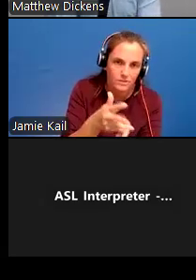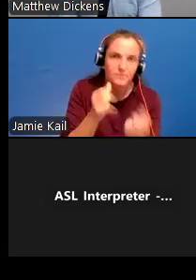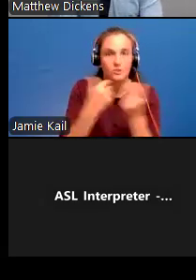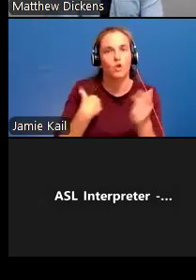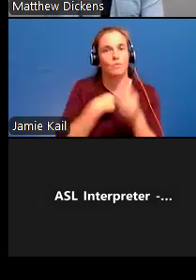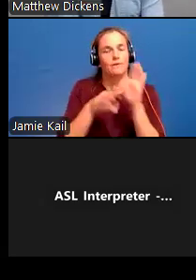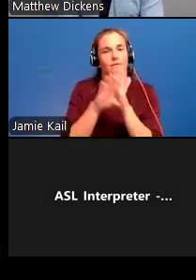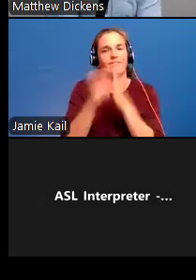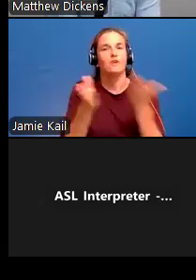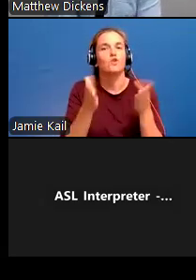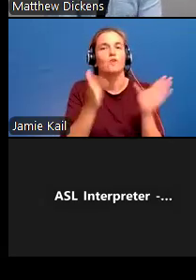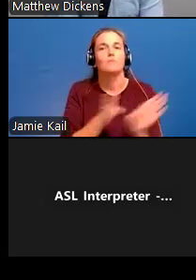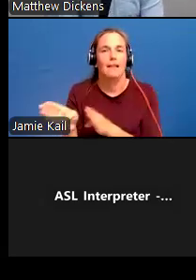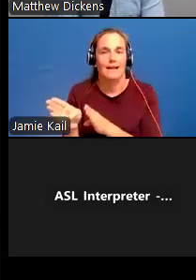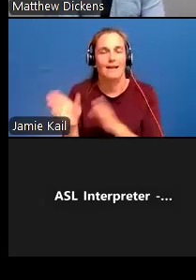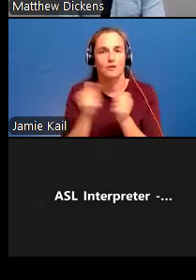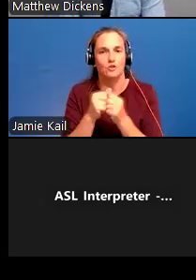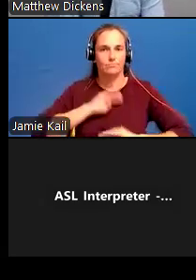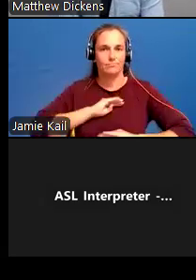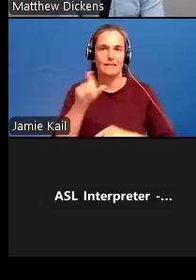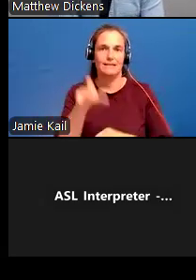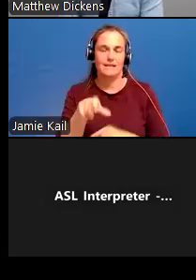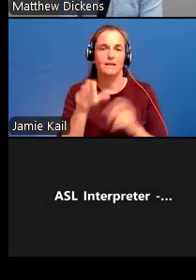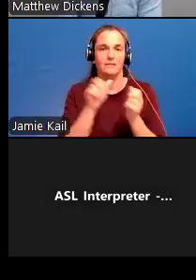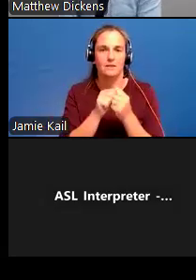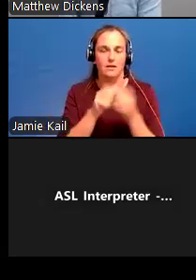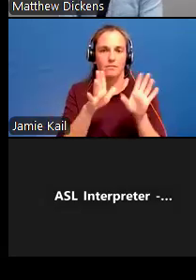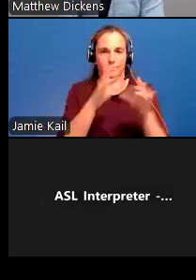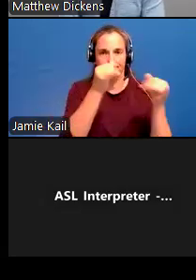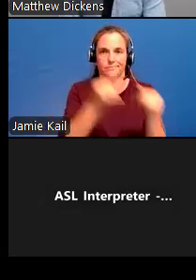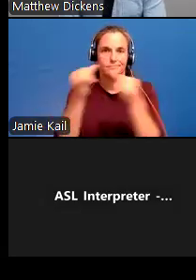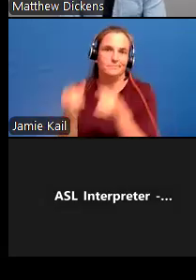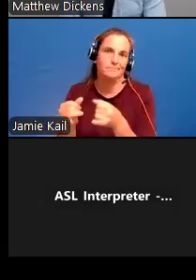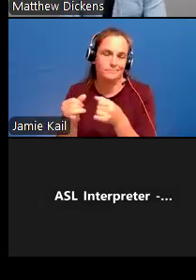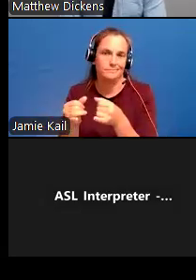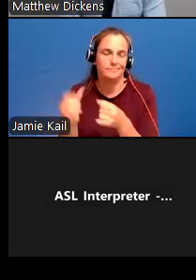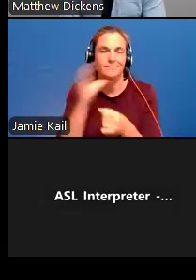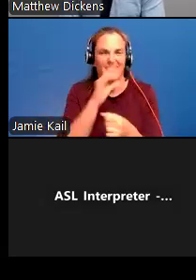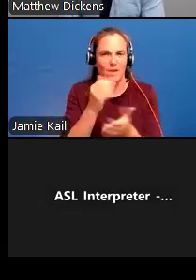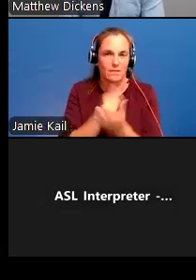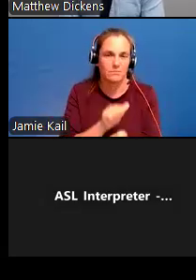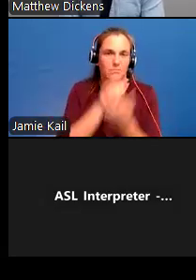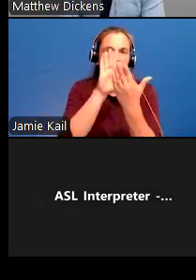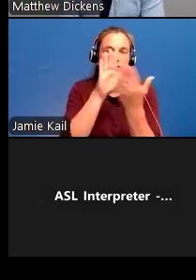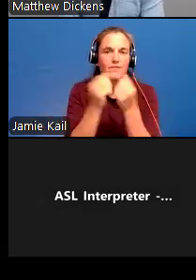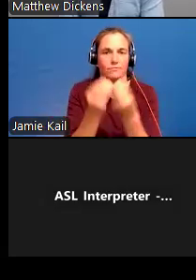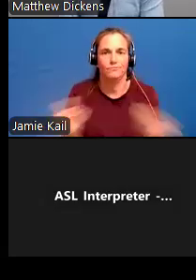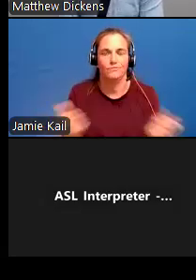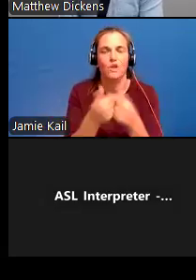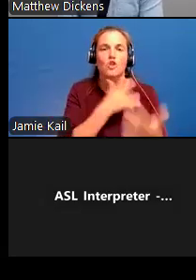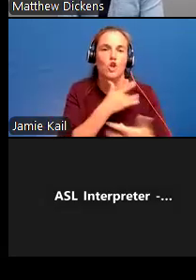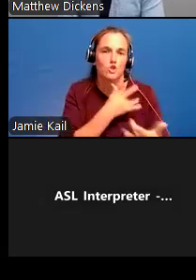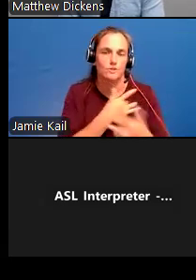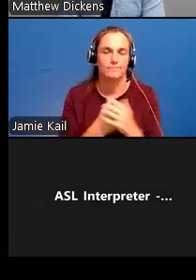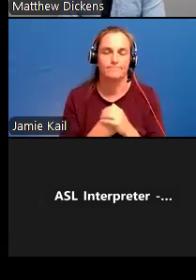plan to meet the needs of the individual, and we help to address and resolve the concerns that may be occurring.